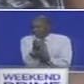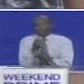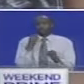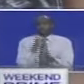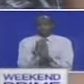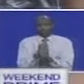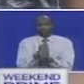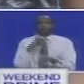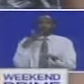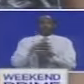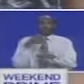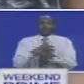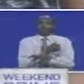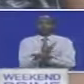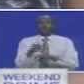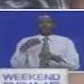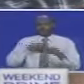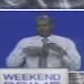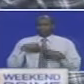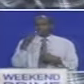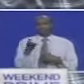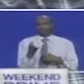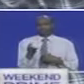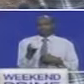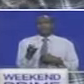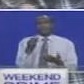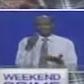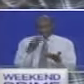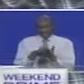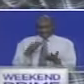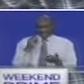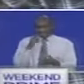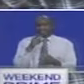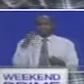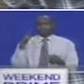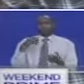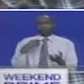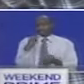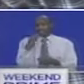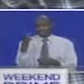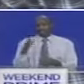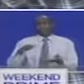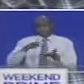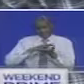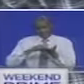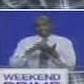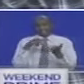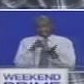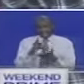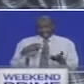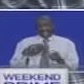is fraud, is corruption. Money was meant for two things: basic salary and housing allowance